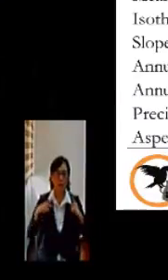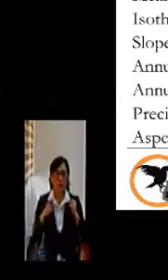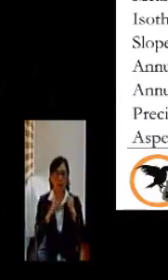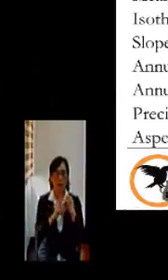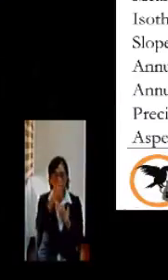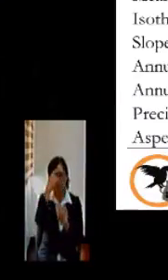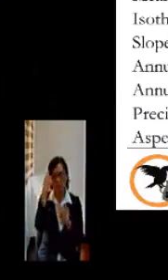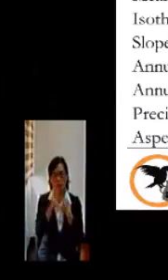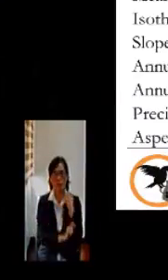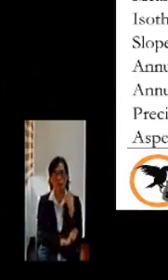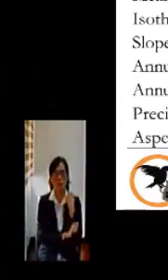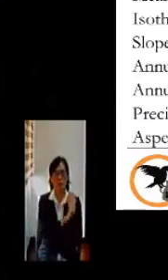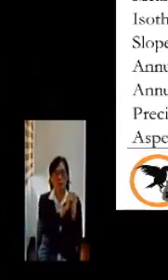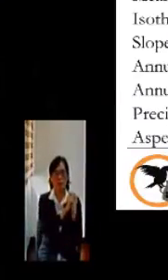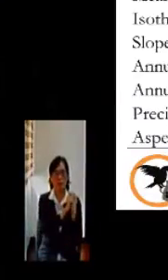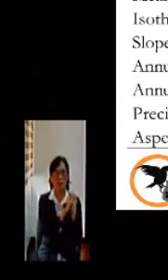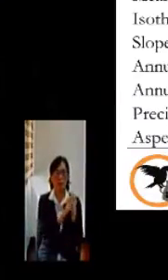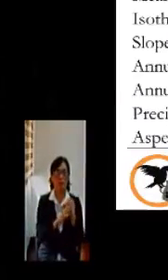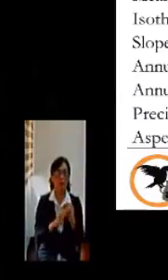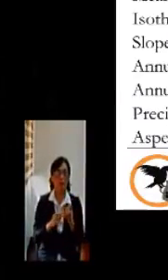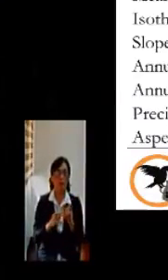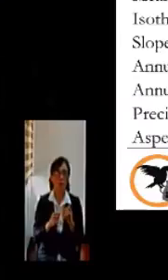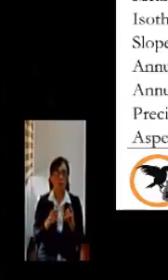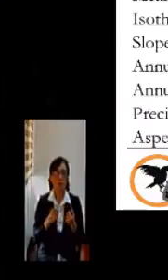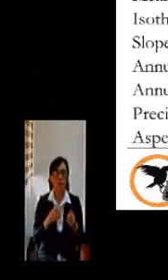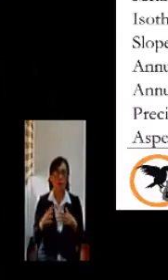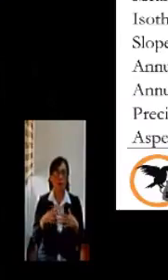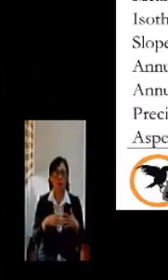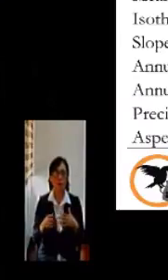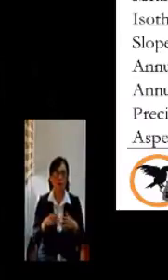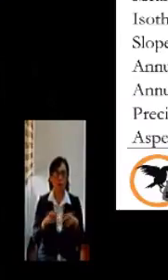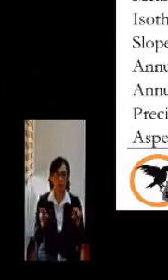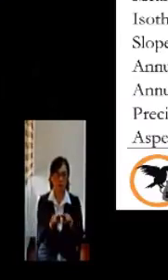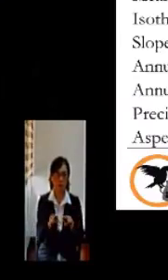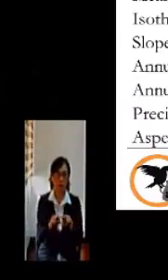has gone up in where they naturally occur.